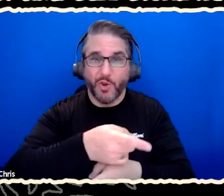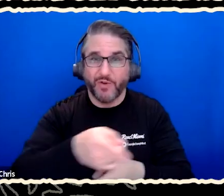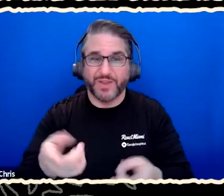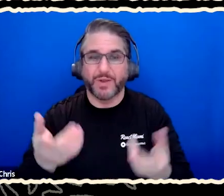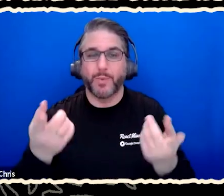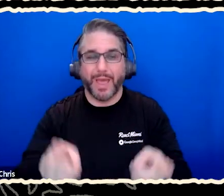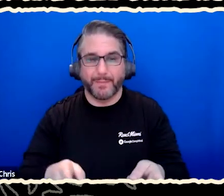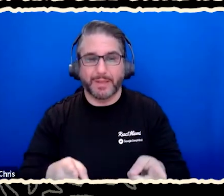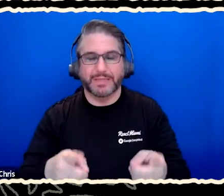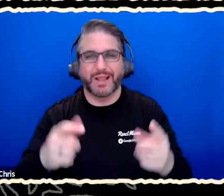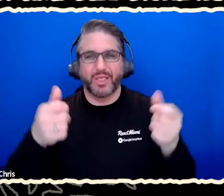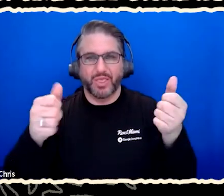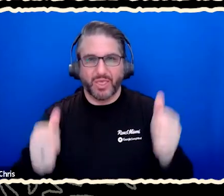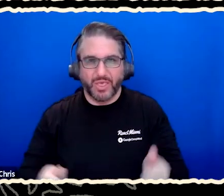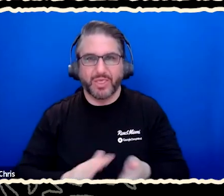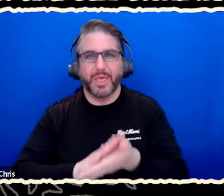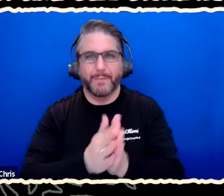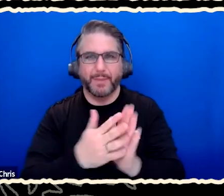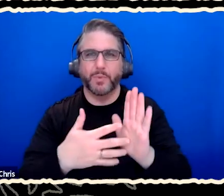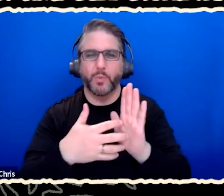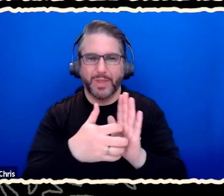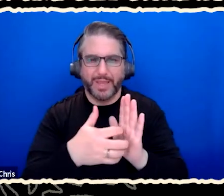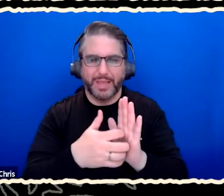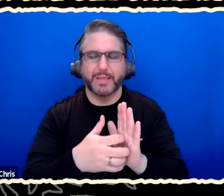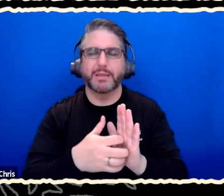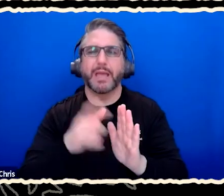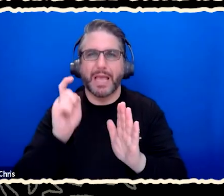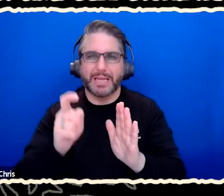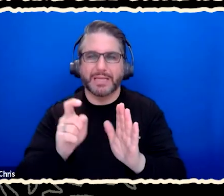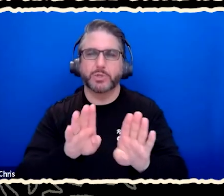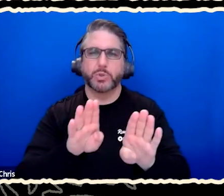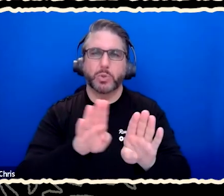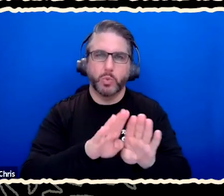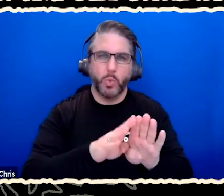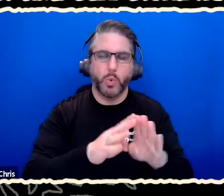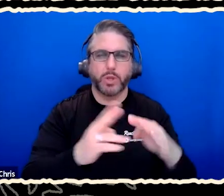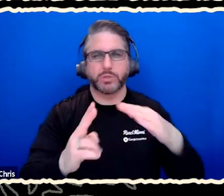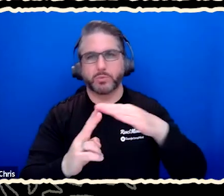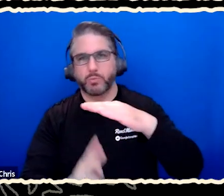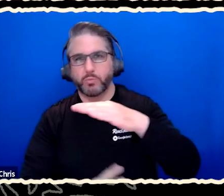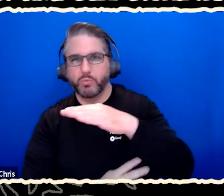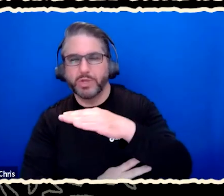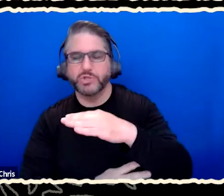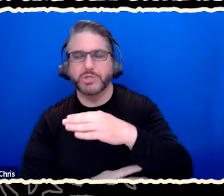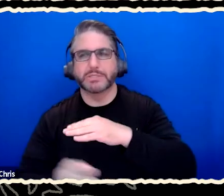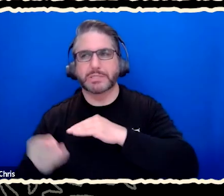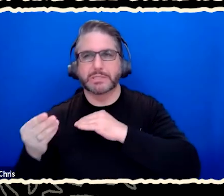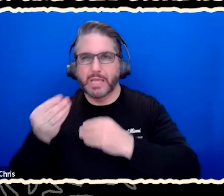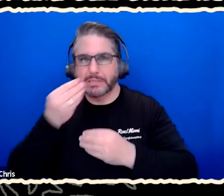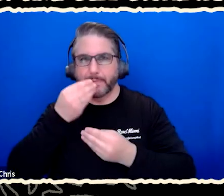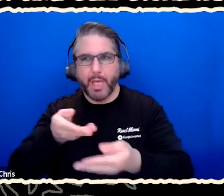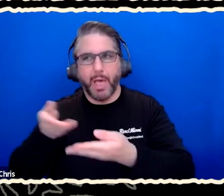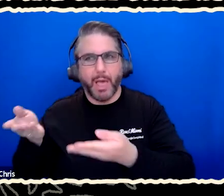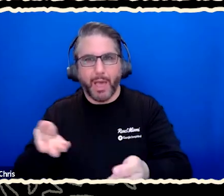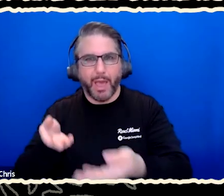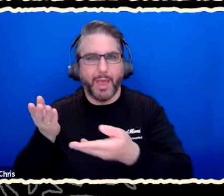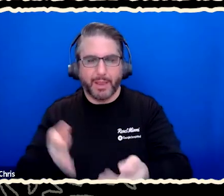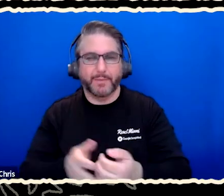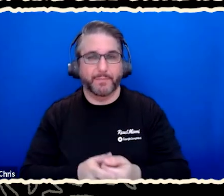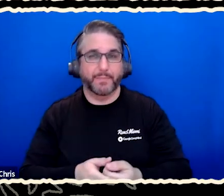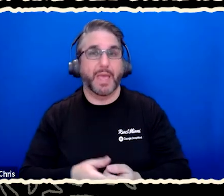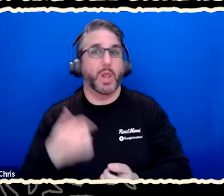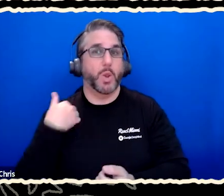will get weaker. So it needs doors, it needs bridges, it needs supply line, and it needs us, we as developers, which